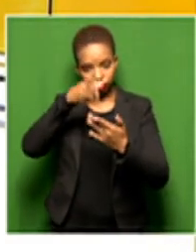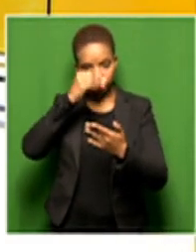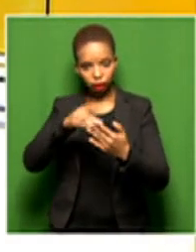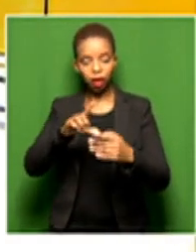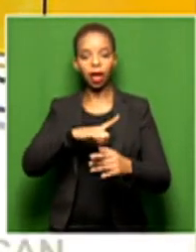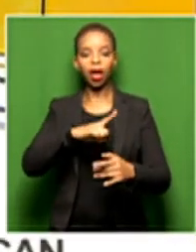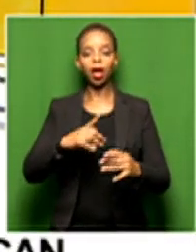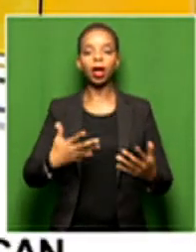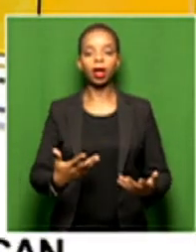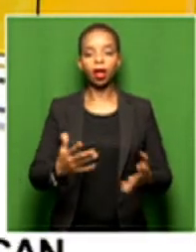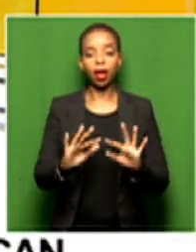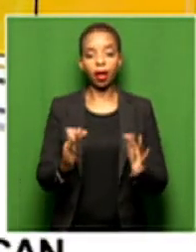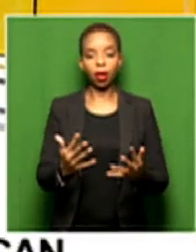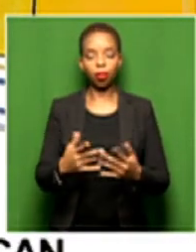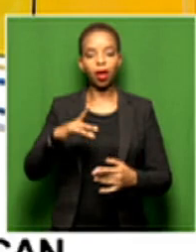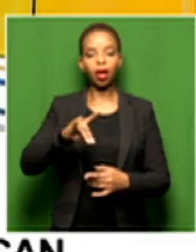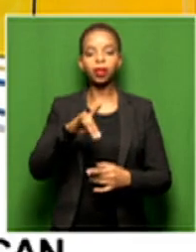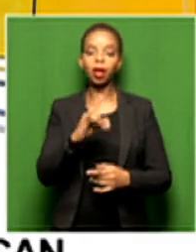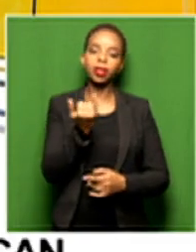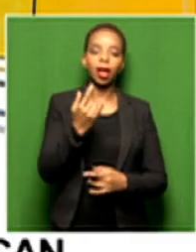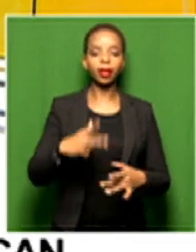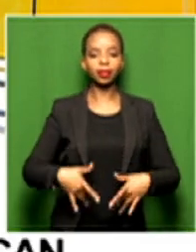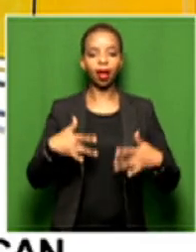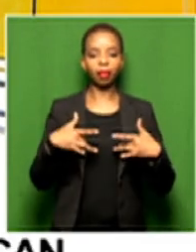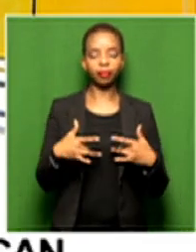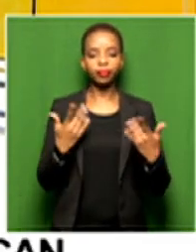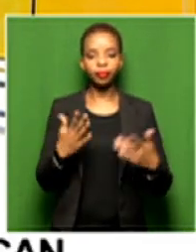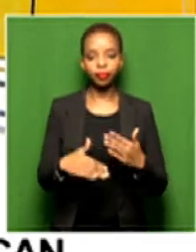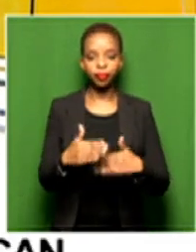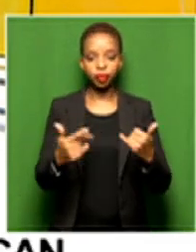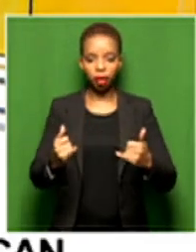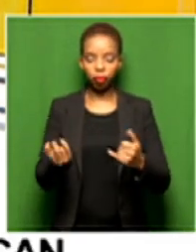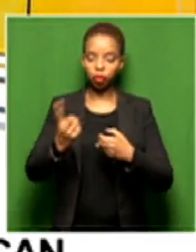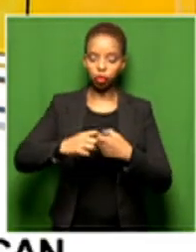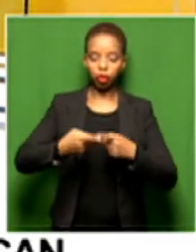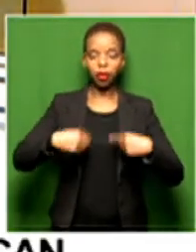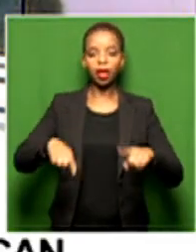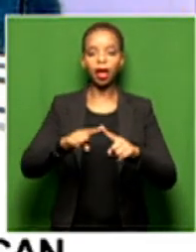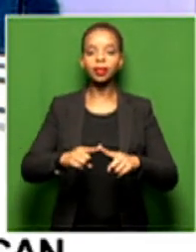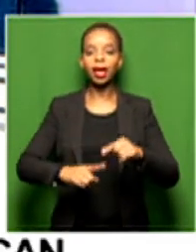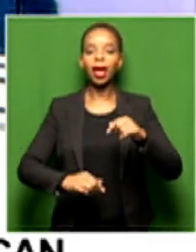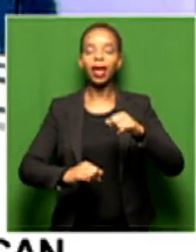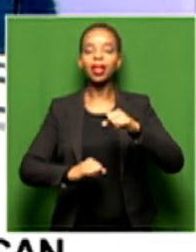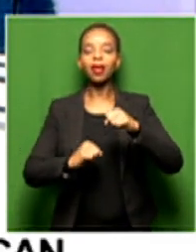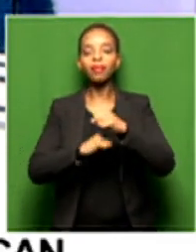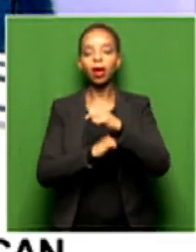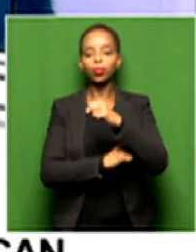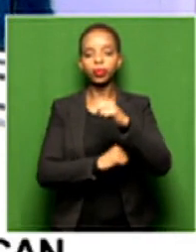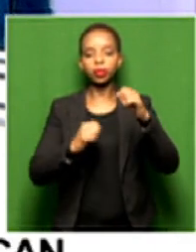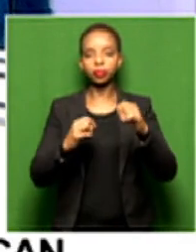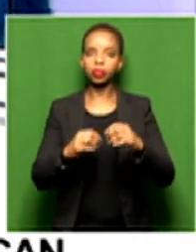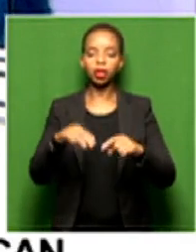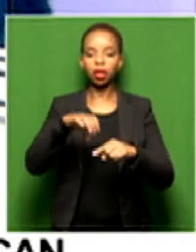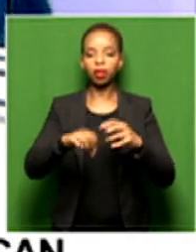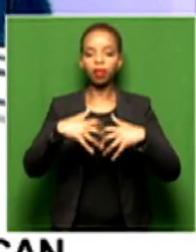come to life through augmented reality. I mean, we are now joined by the founder, Mukundi Lambani, to share more on this platform